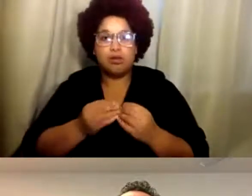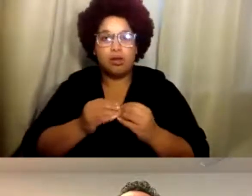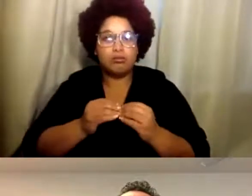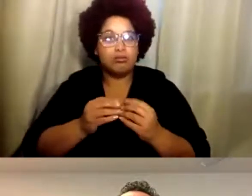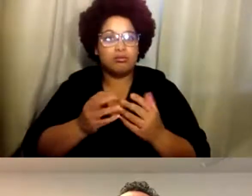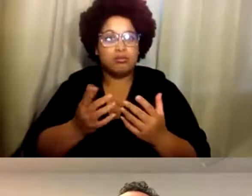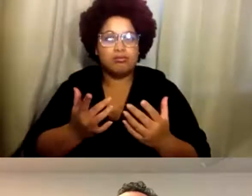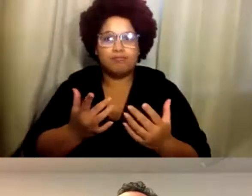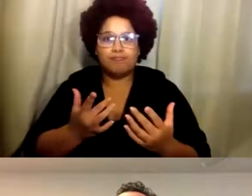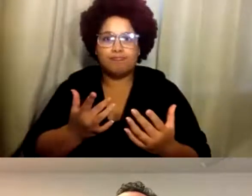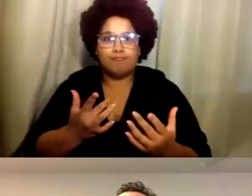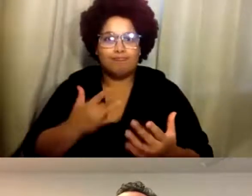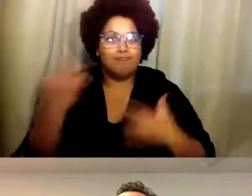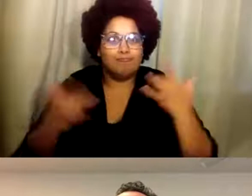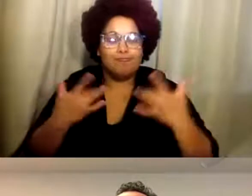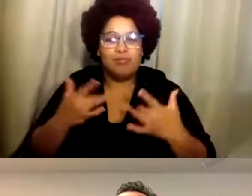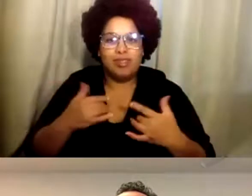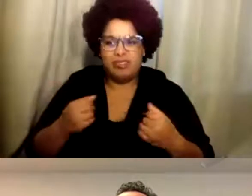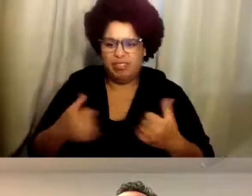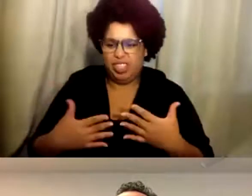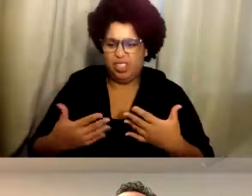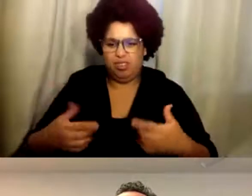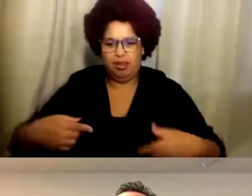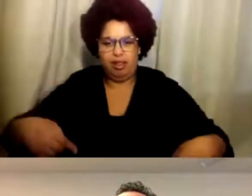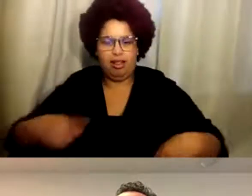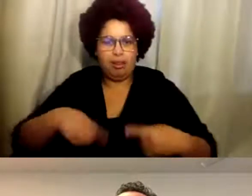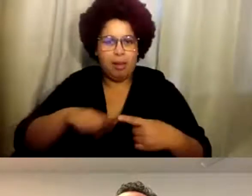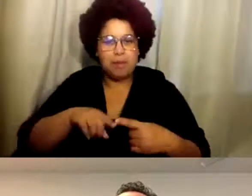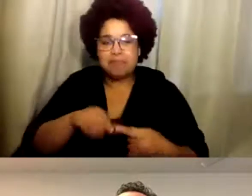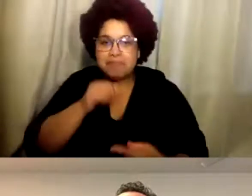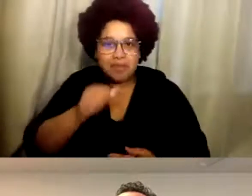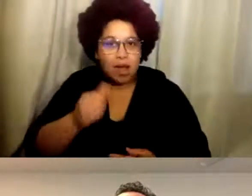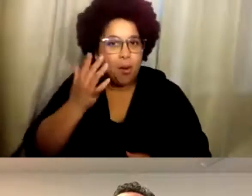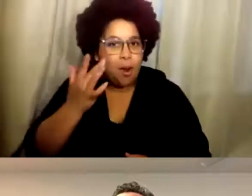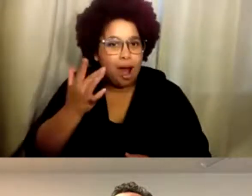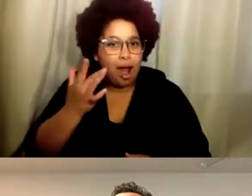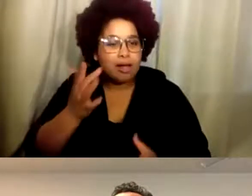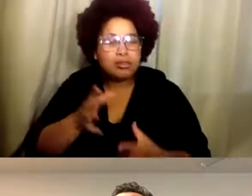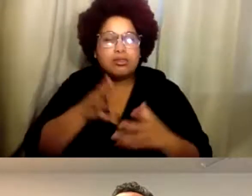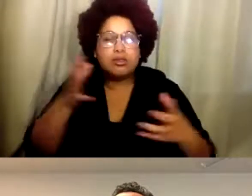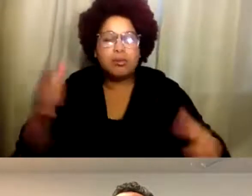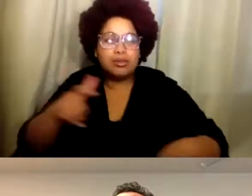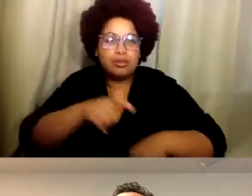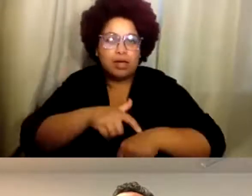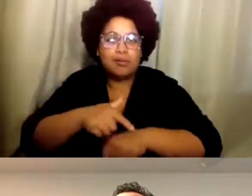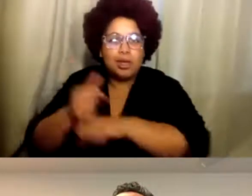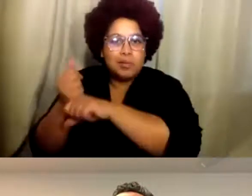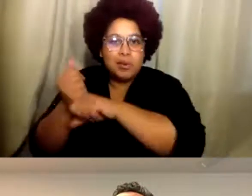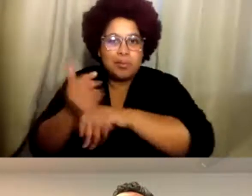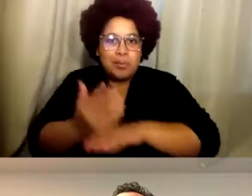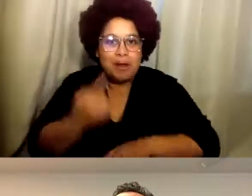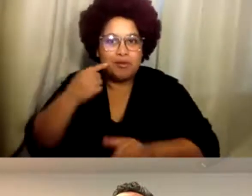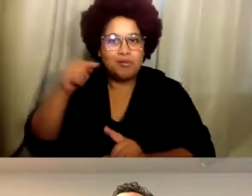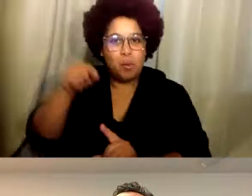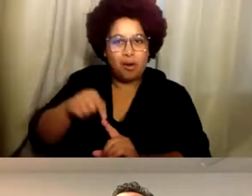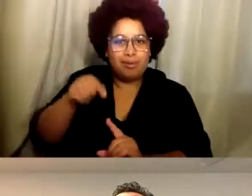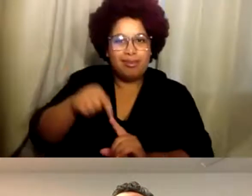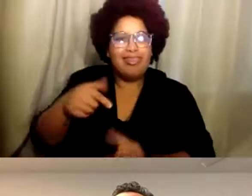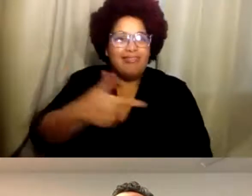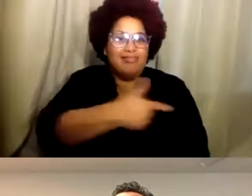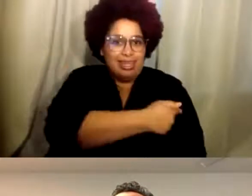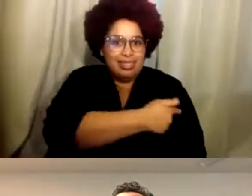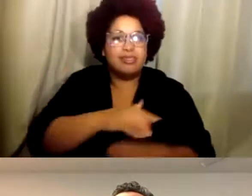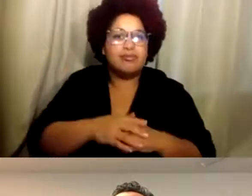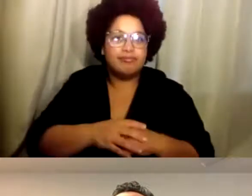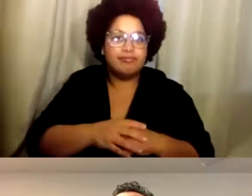very little fear around it. And I think that that was because we spent a great deal of time preparing for it. And that's